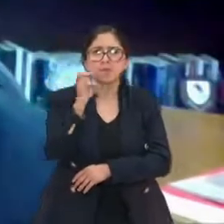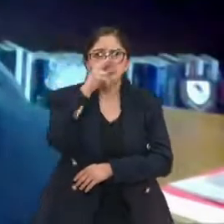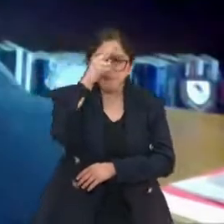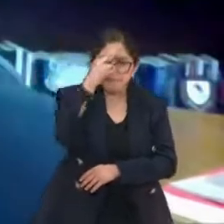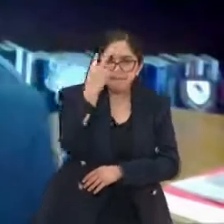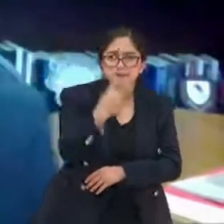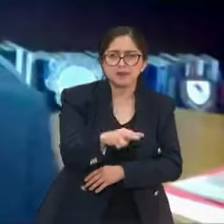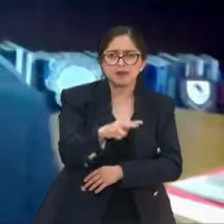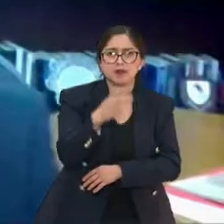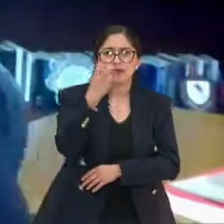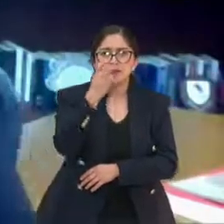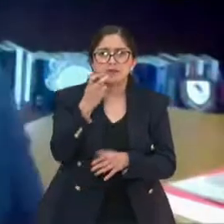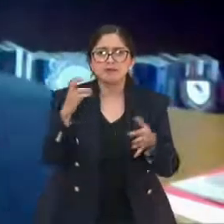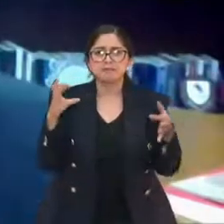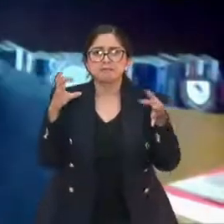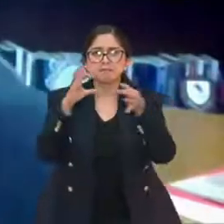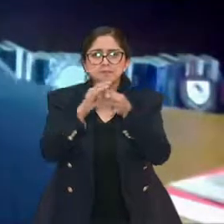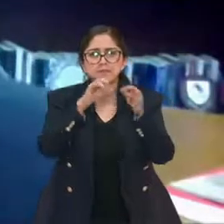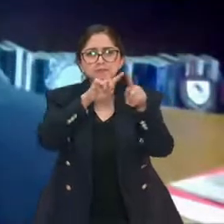seen all over the world. This